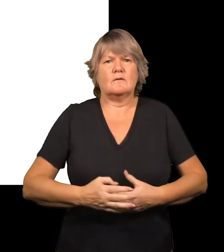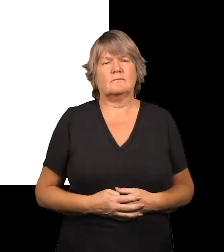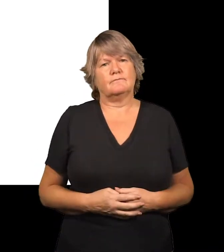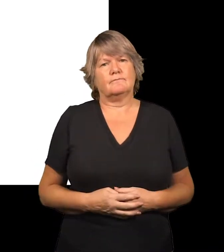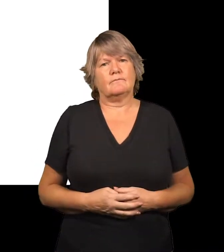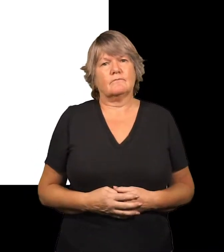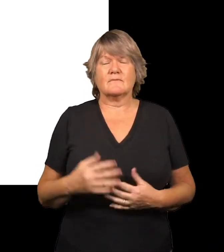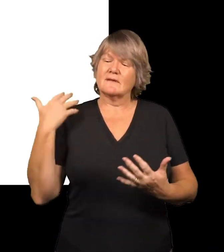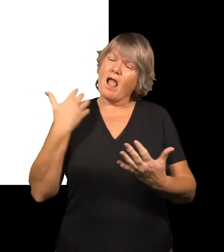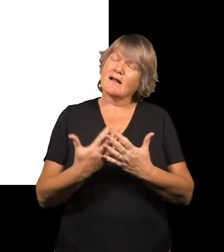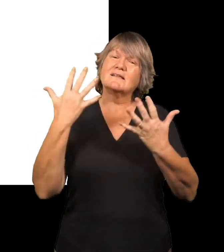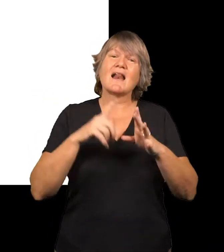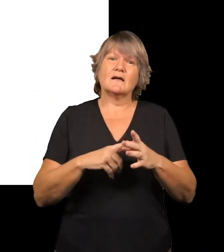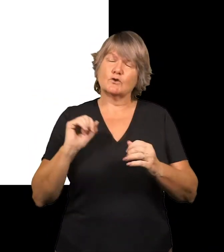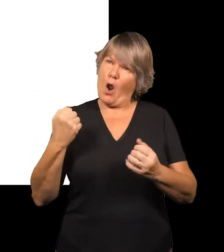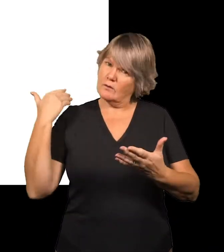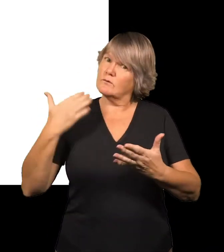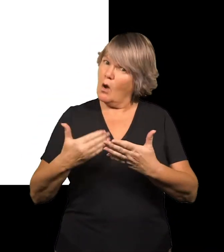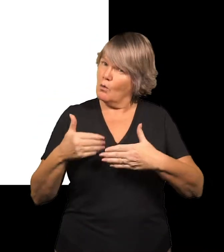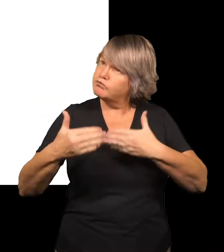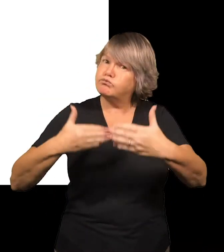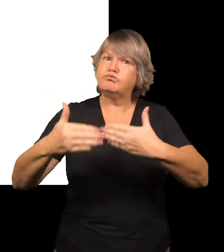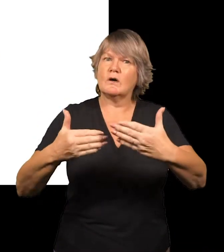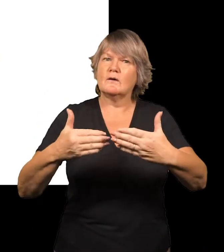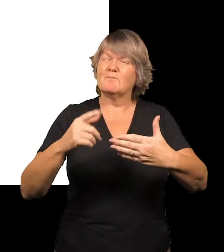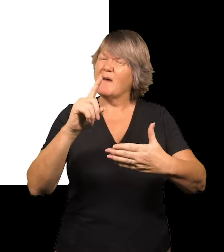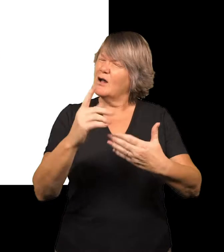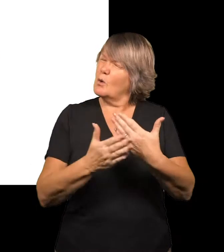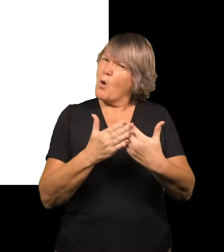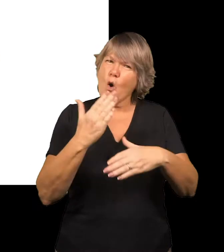come a long way in the last 10 years, but there's still